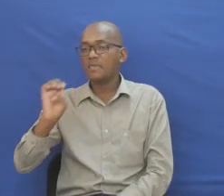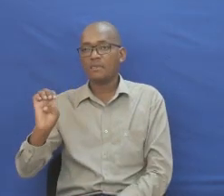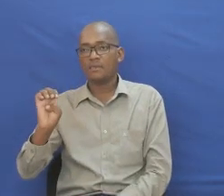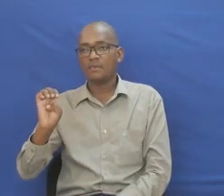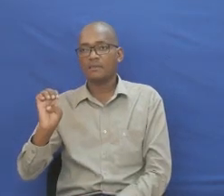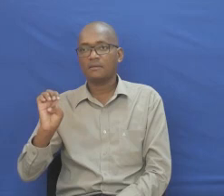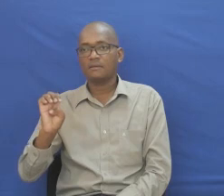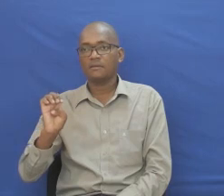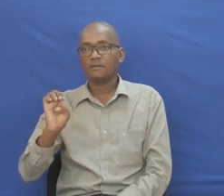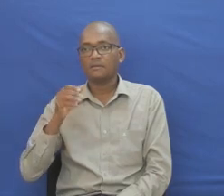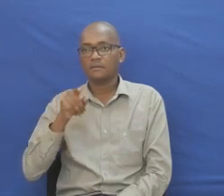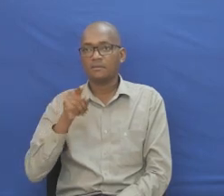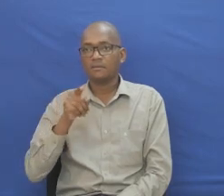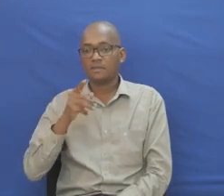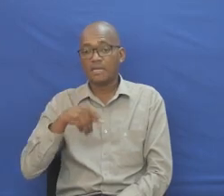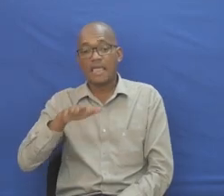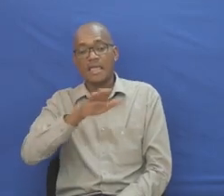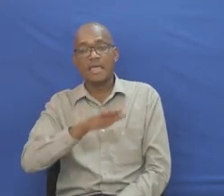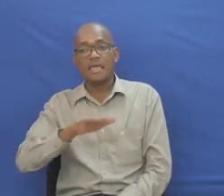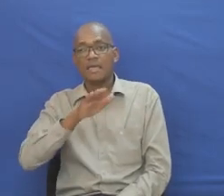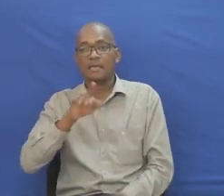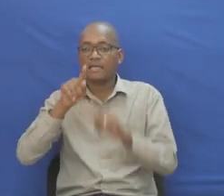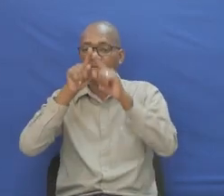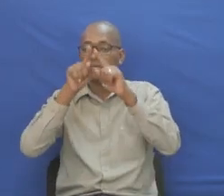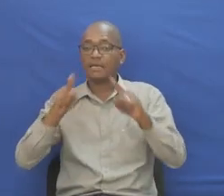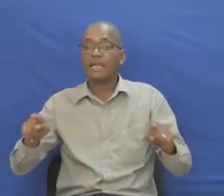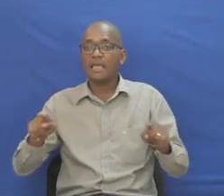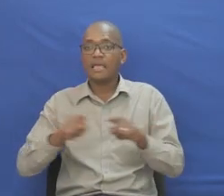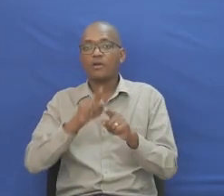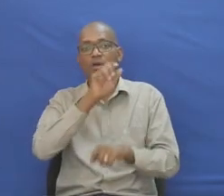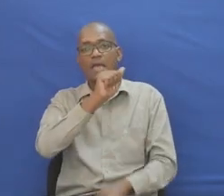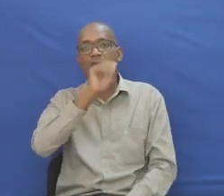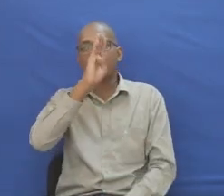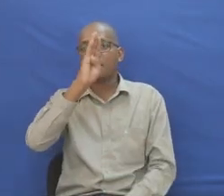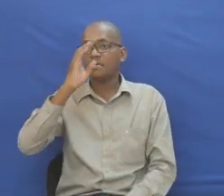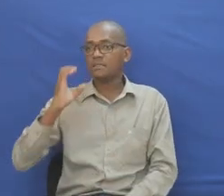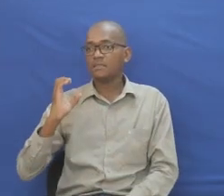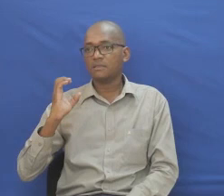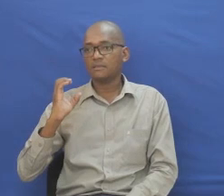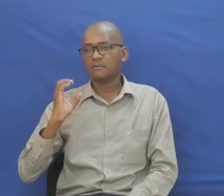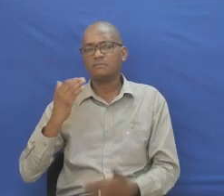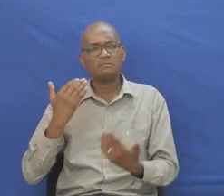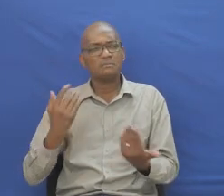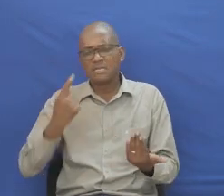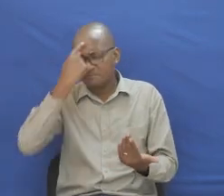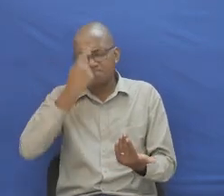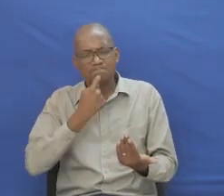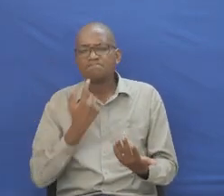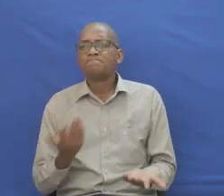We can say that this is our area of triangle ABC. But still we have a question. We have to ask ourselves,